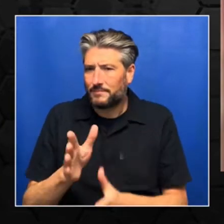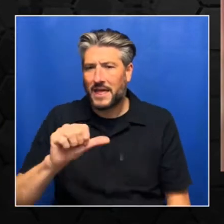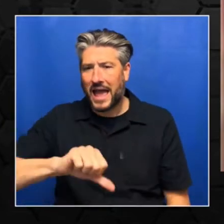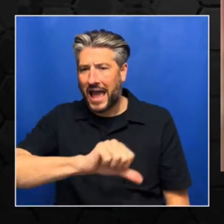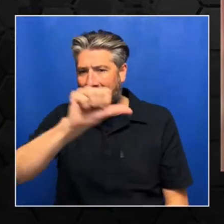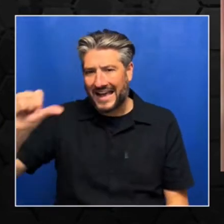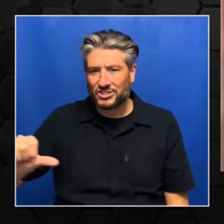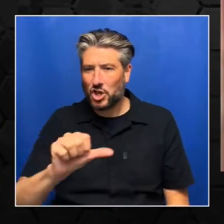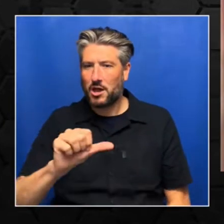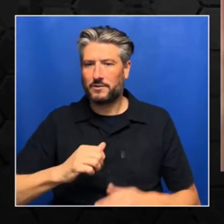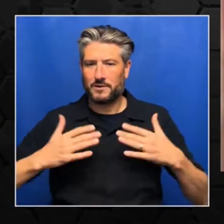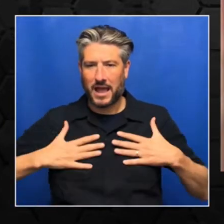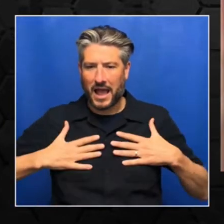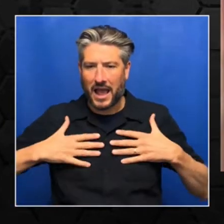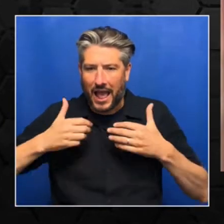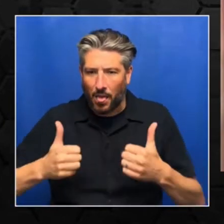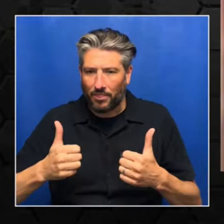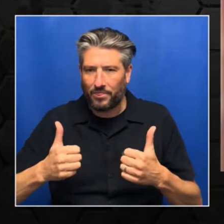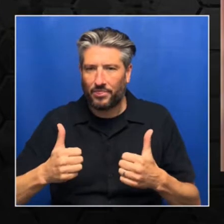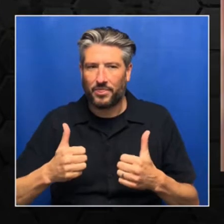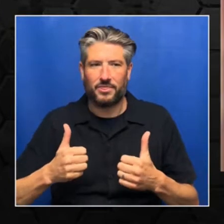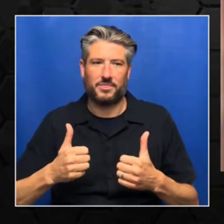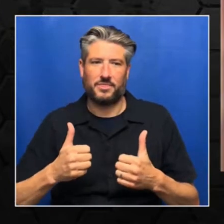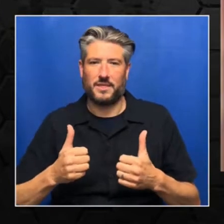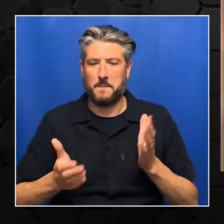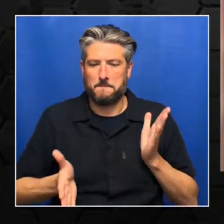let you take the stage.